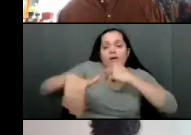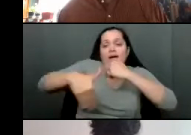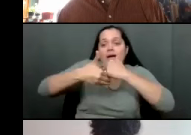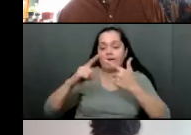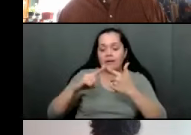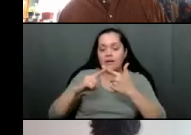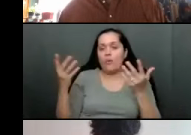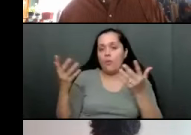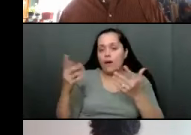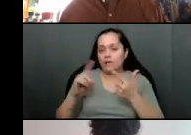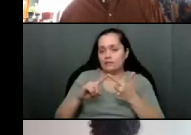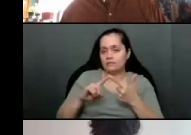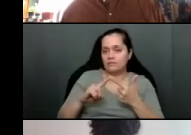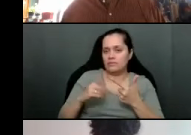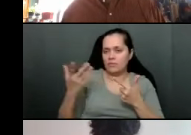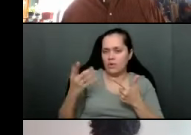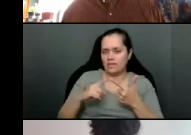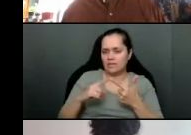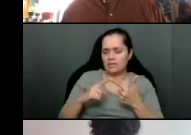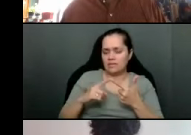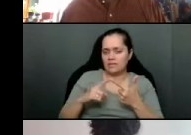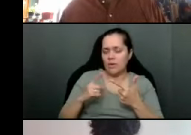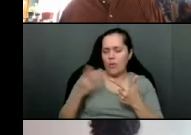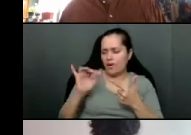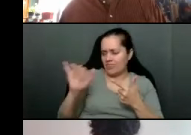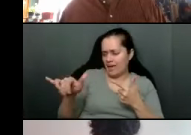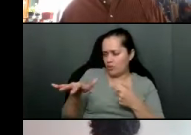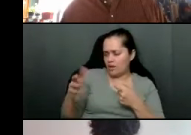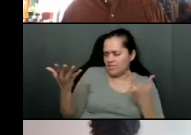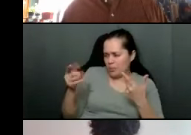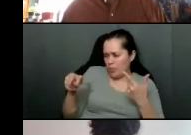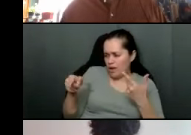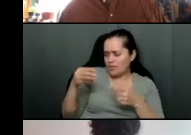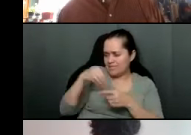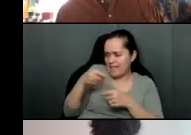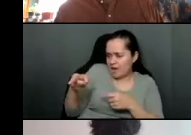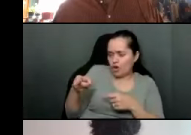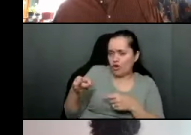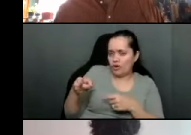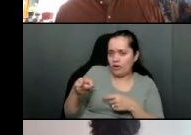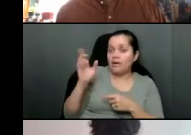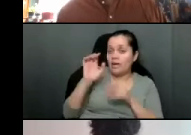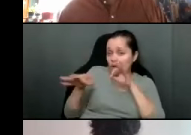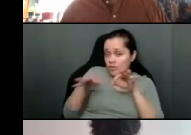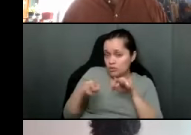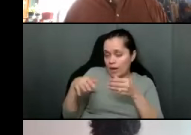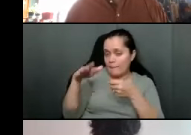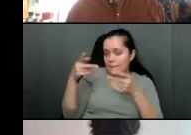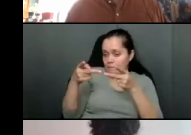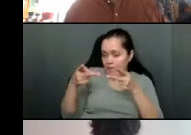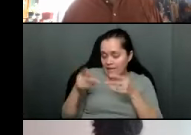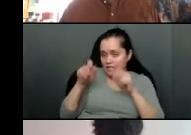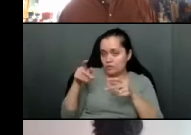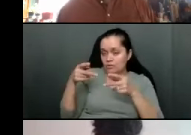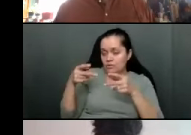question what. What is at that location? Can we describe the place? Can we describe